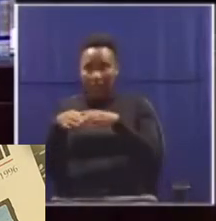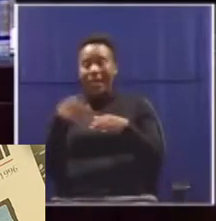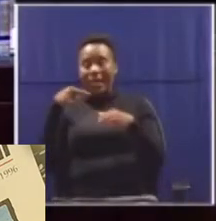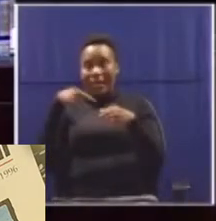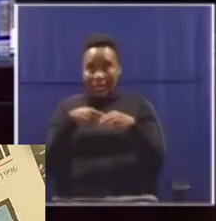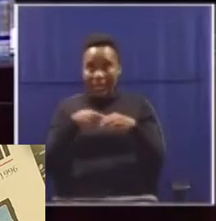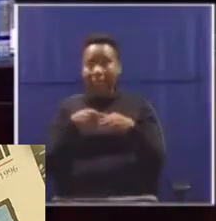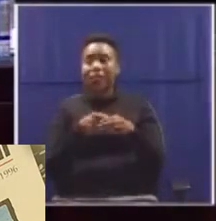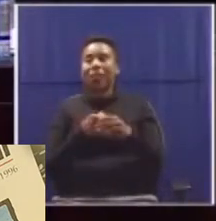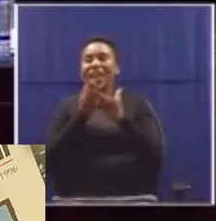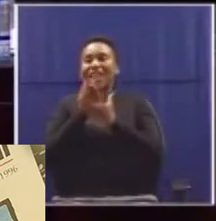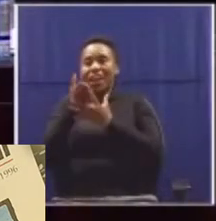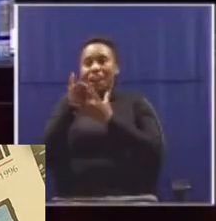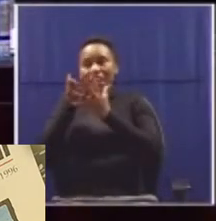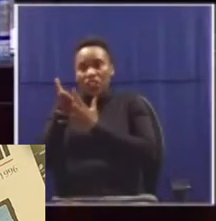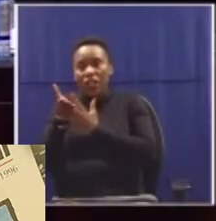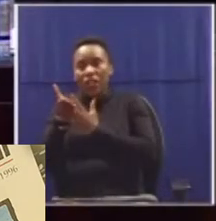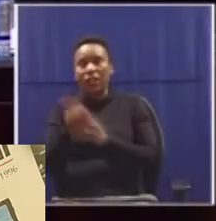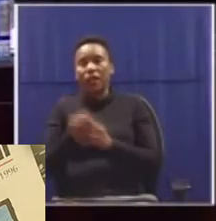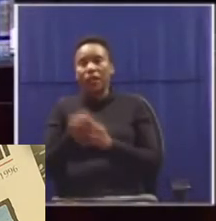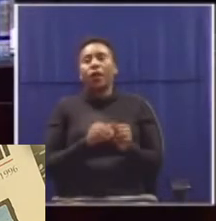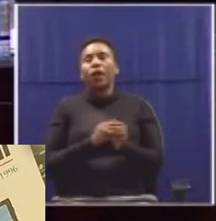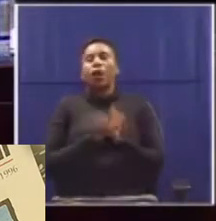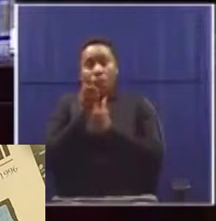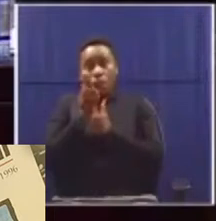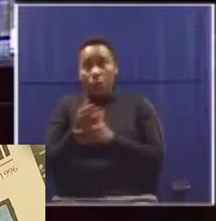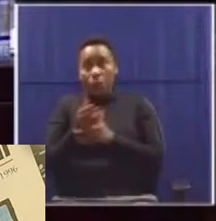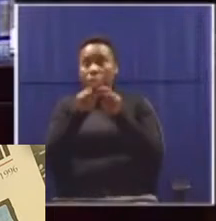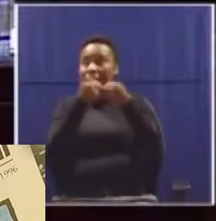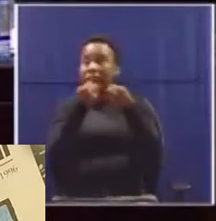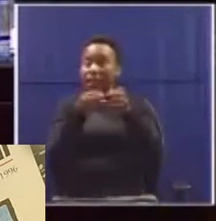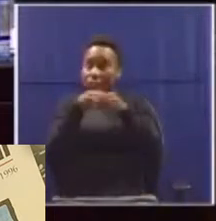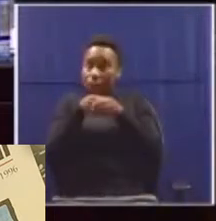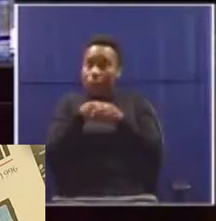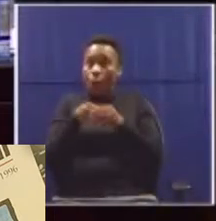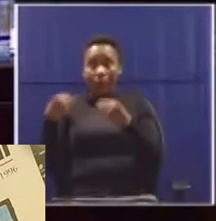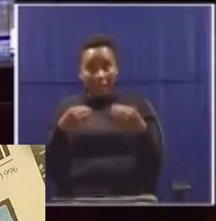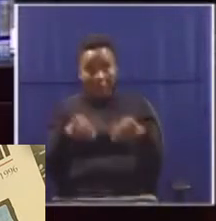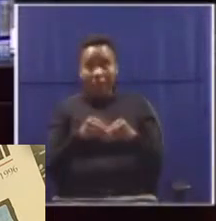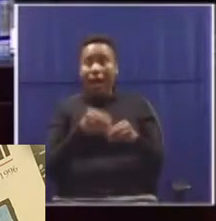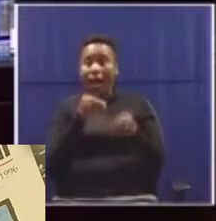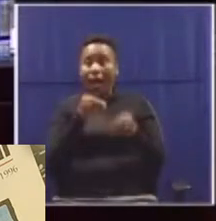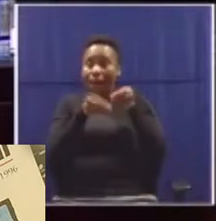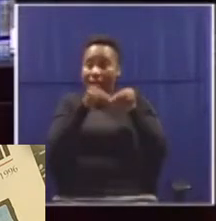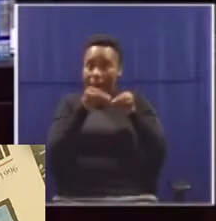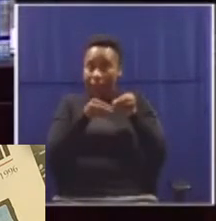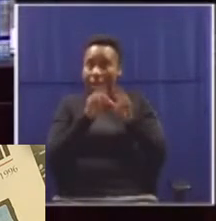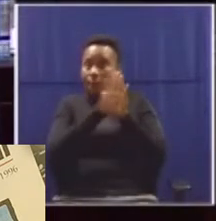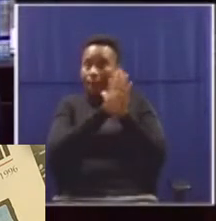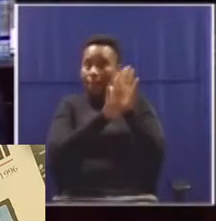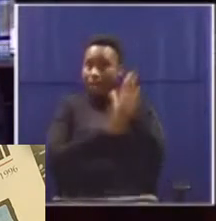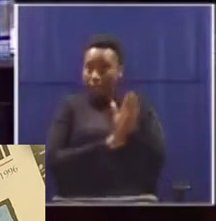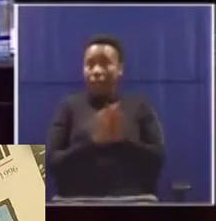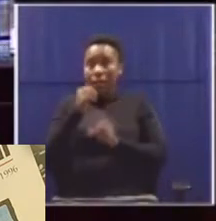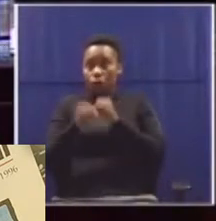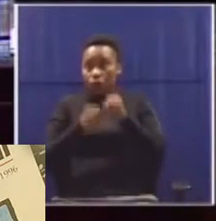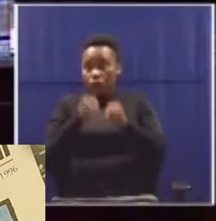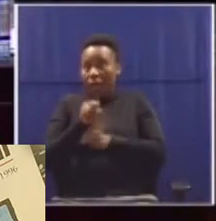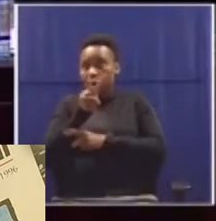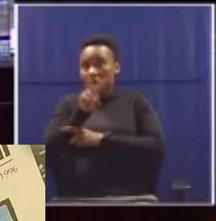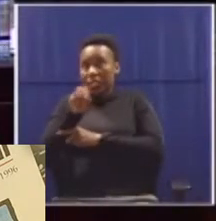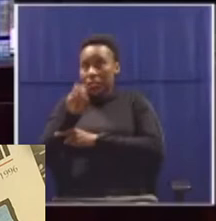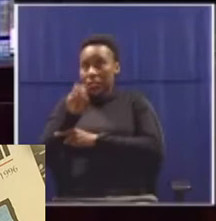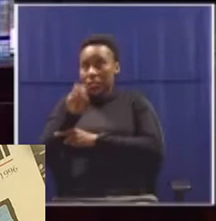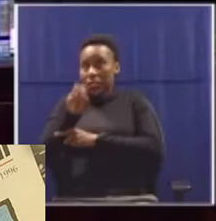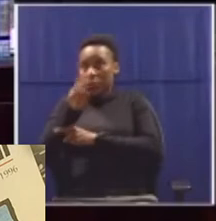intervention through National Small Enterprise Amendment deal 2023 the